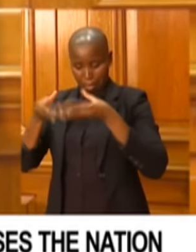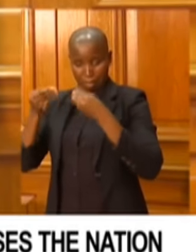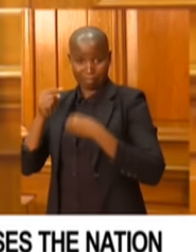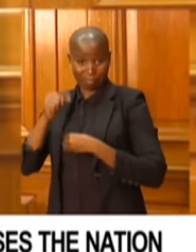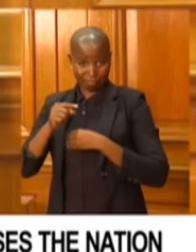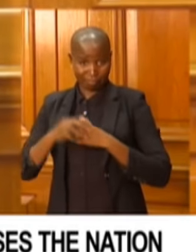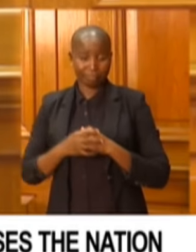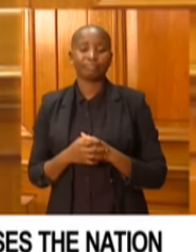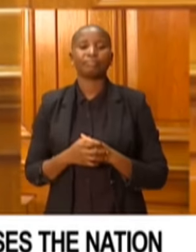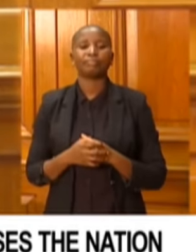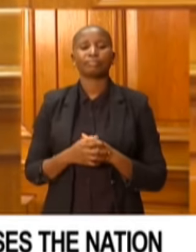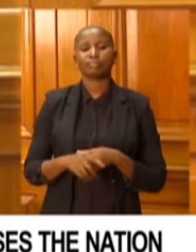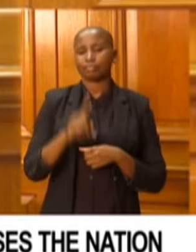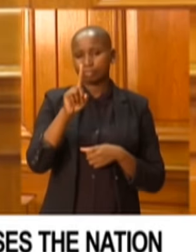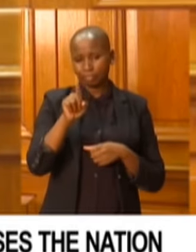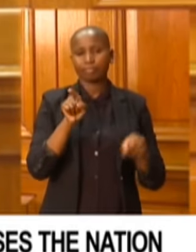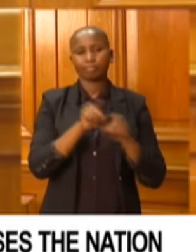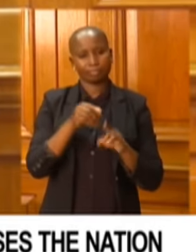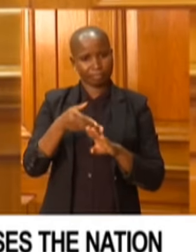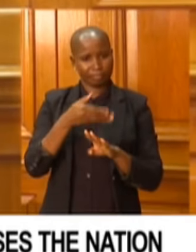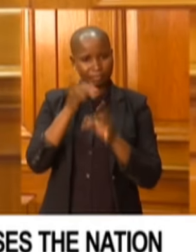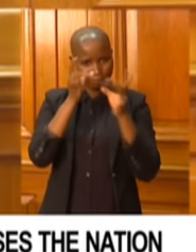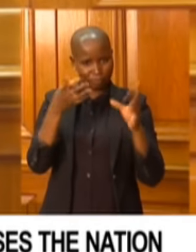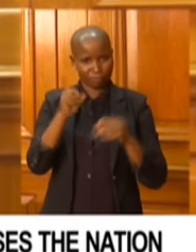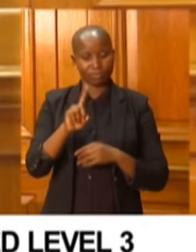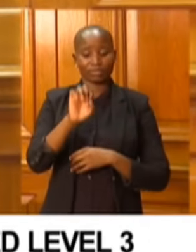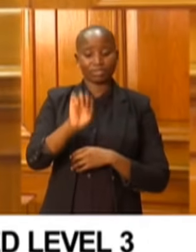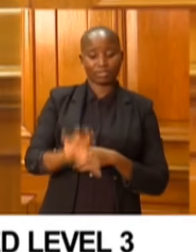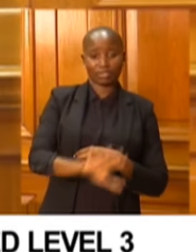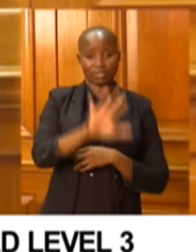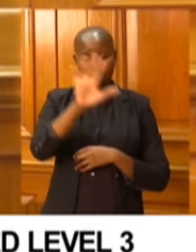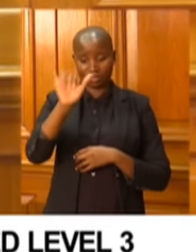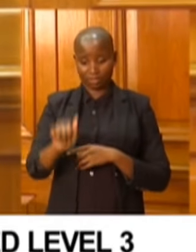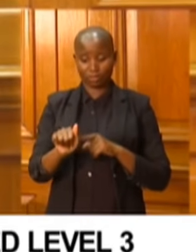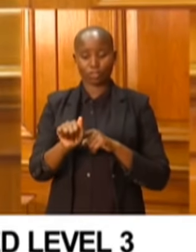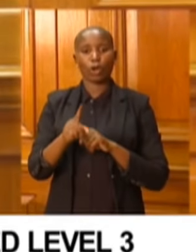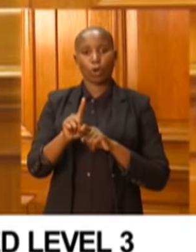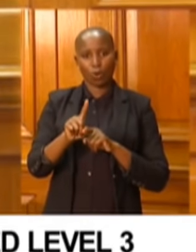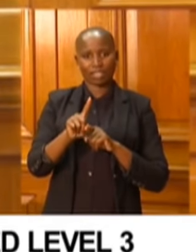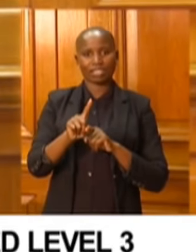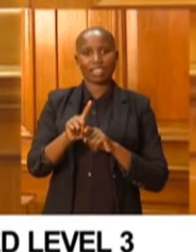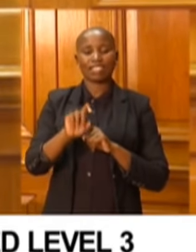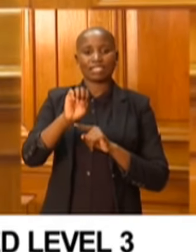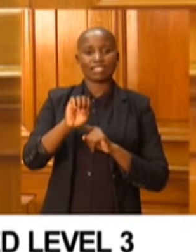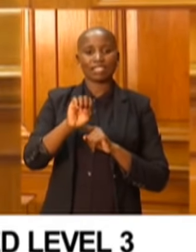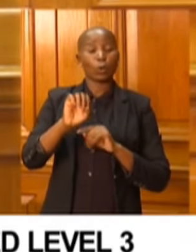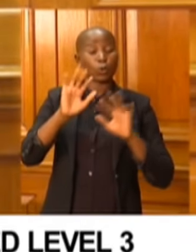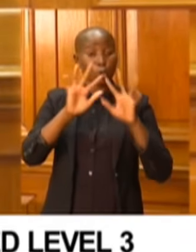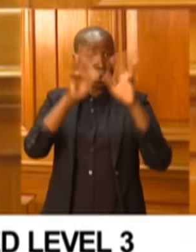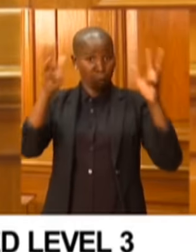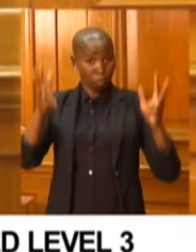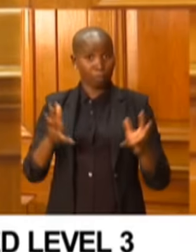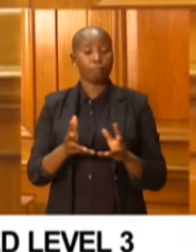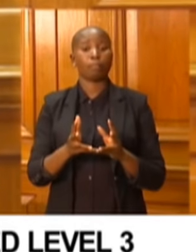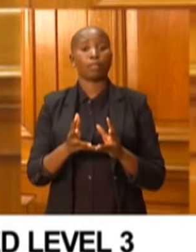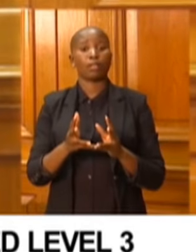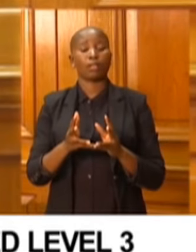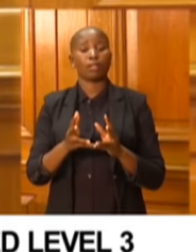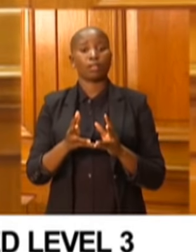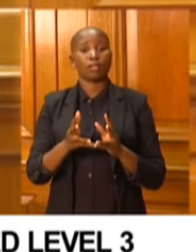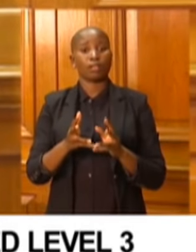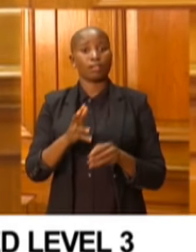As I've reported before, South Africa is part of the global vaccine COVAX facility, in which